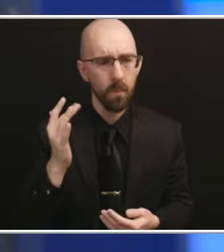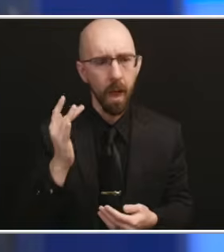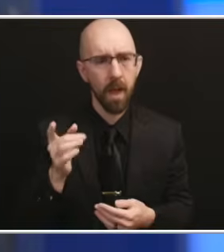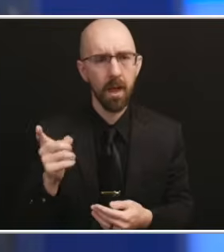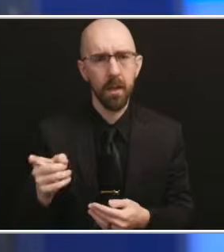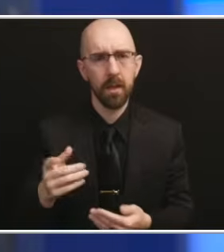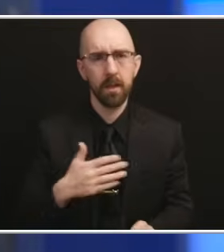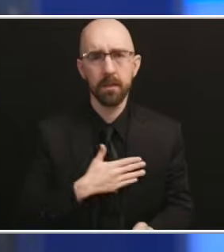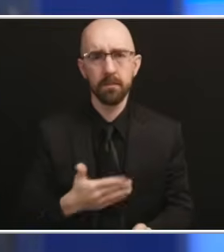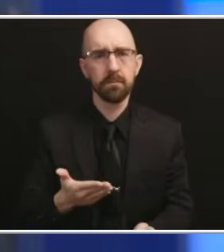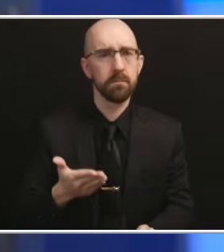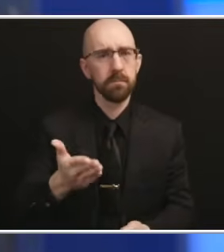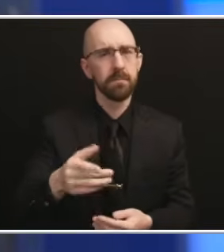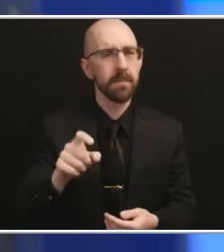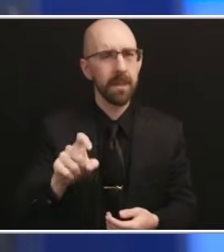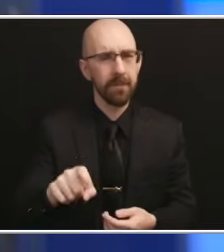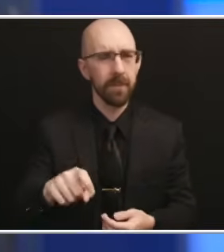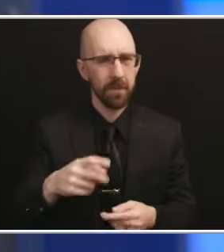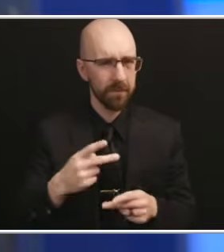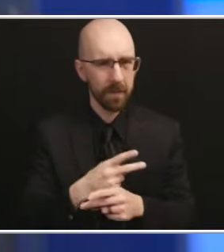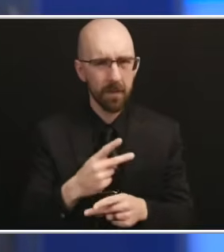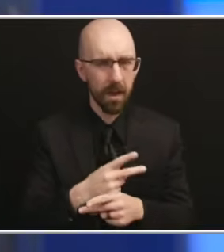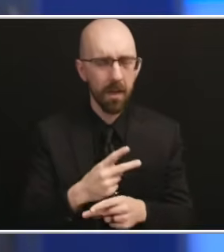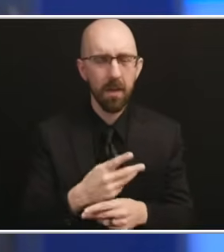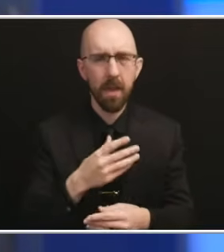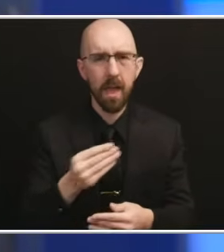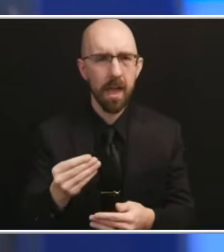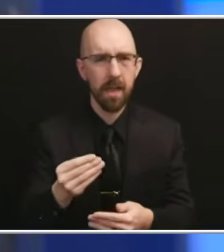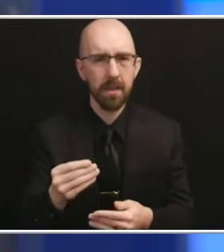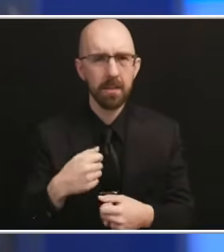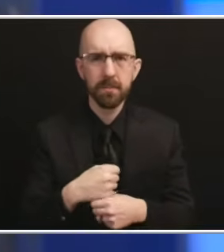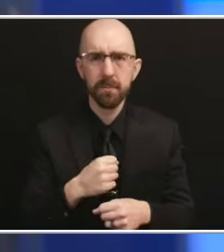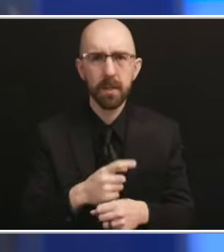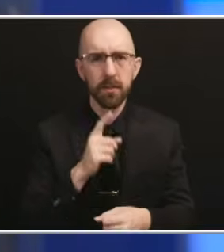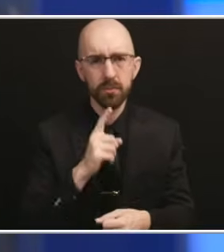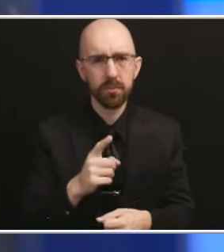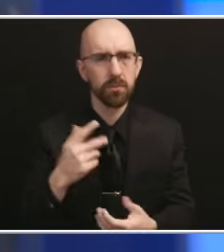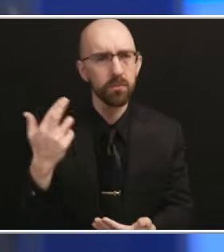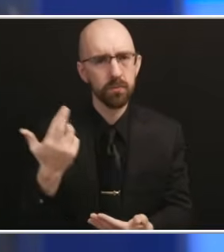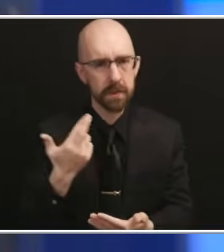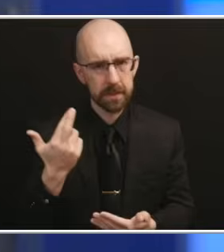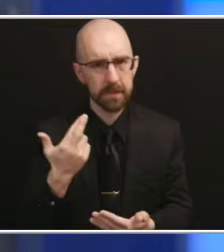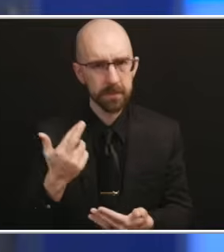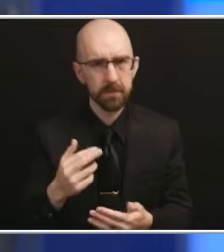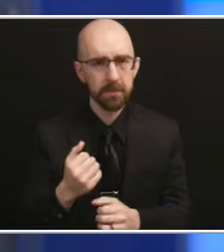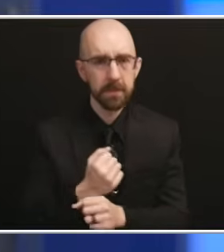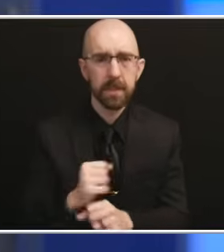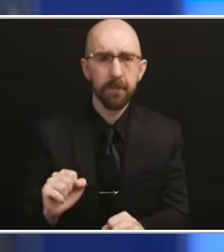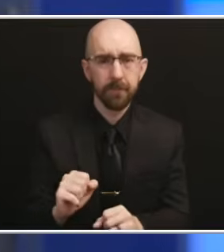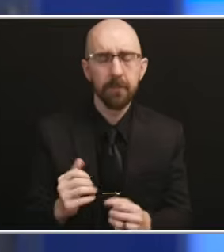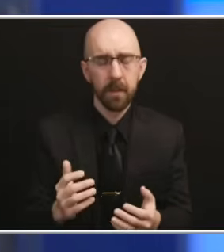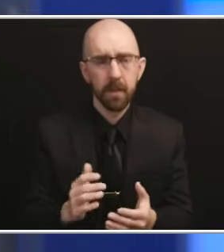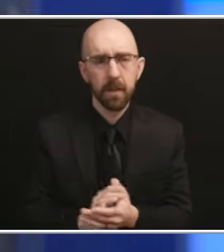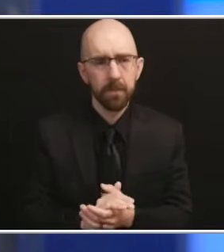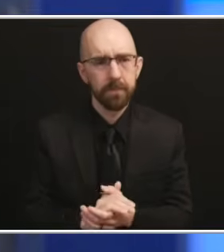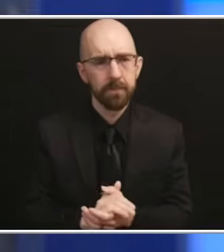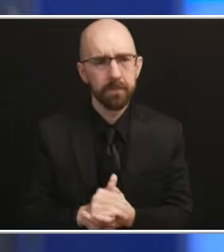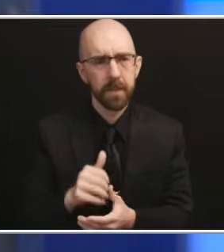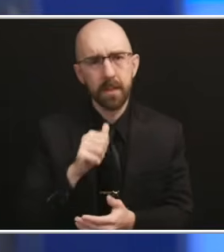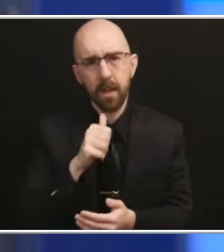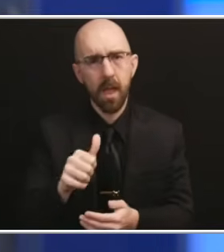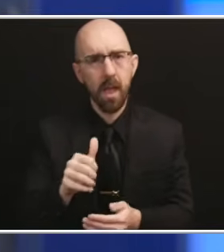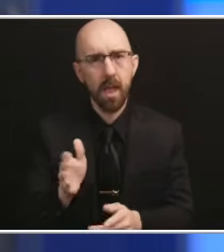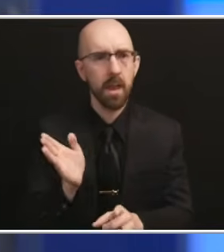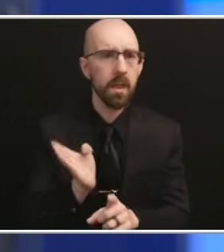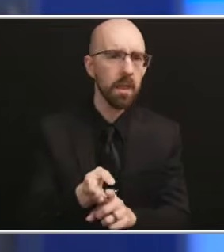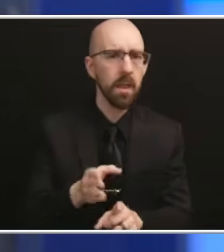you have to figure out and make sure that the reasoning is safe and non-coerced. And so the